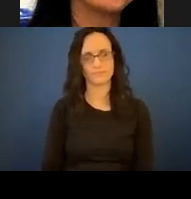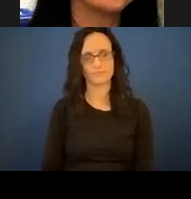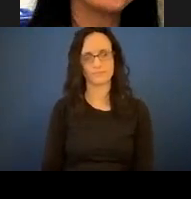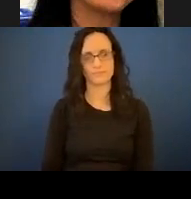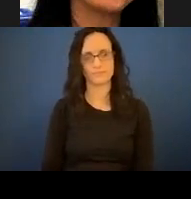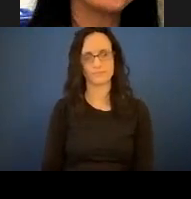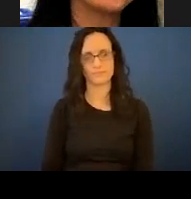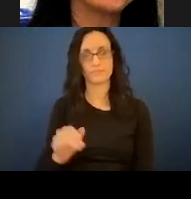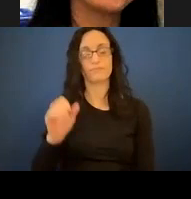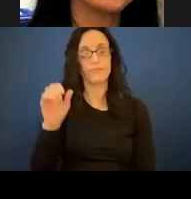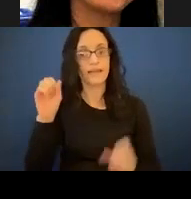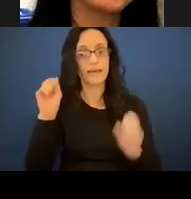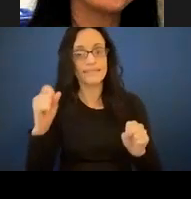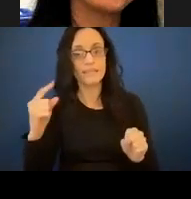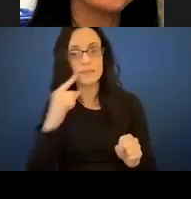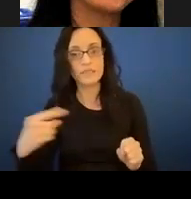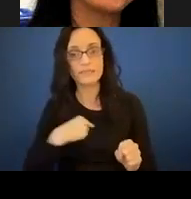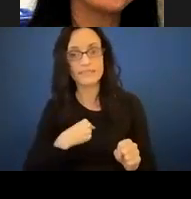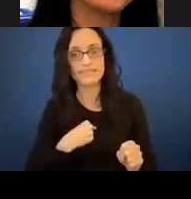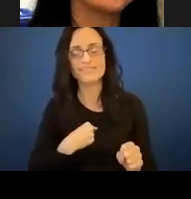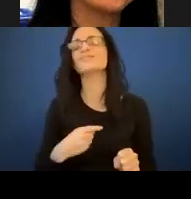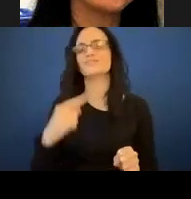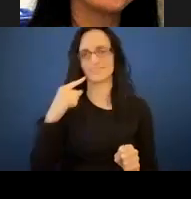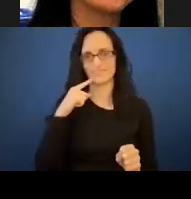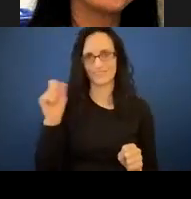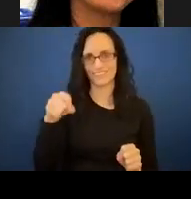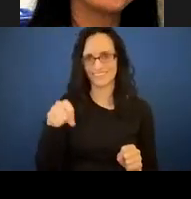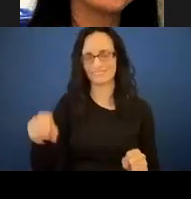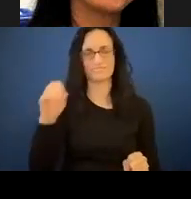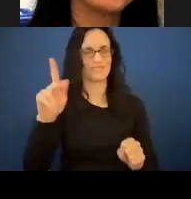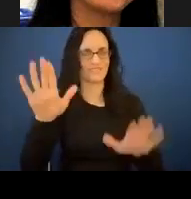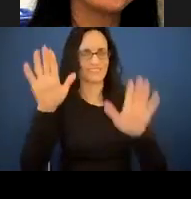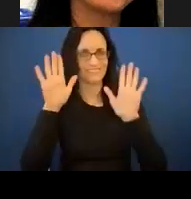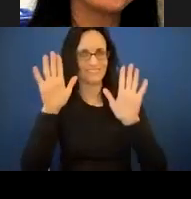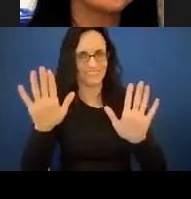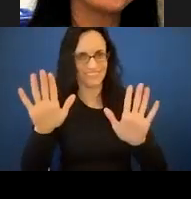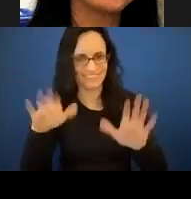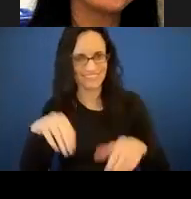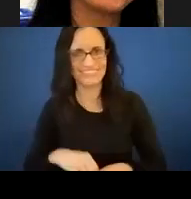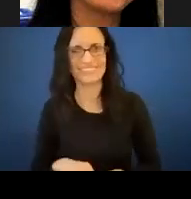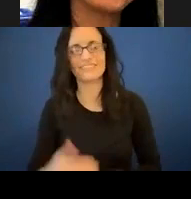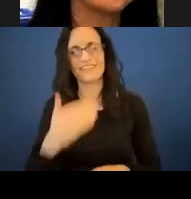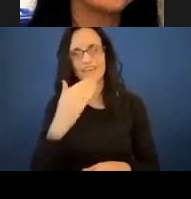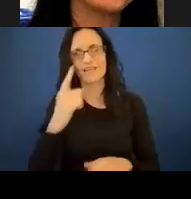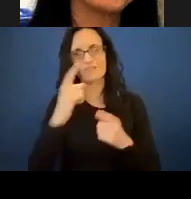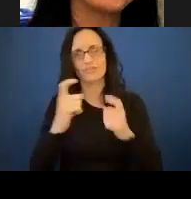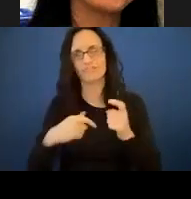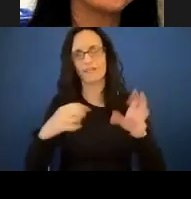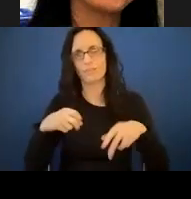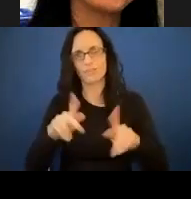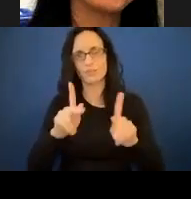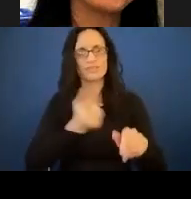Okay. Can you hear me? We can hear you, yes. Okay, great. Yeah, I mean, first, thank you for giving me the opportunity to voice